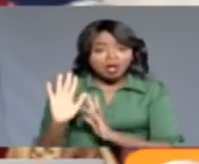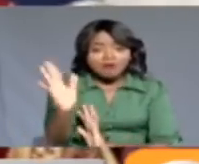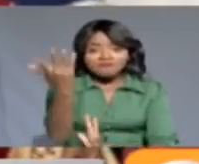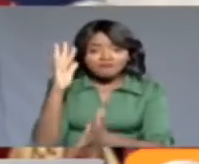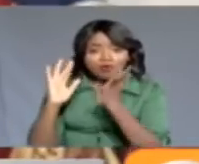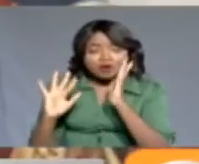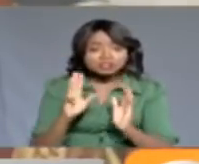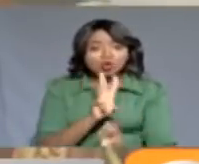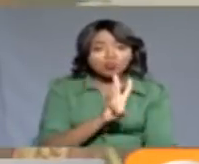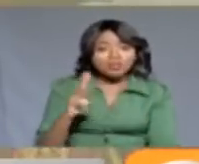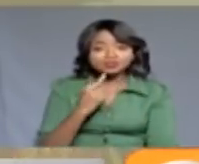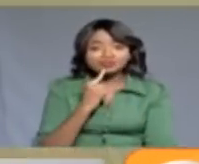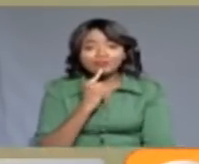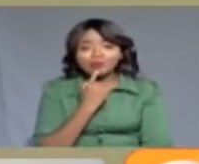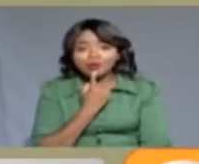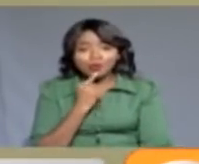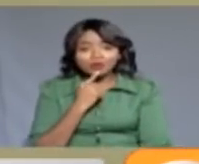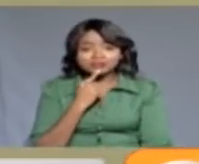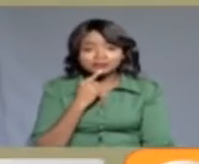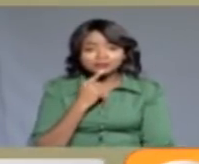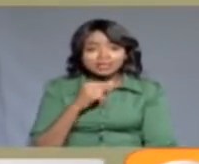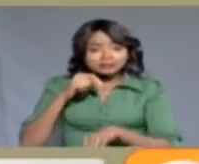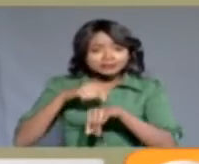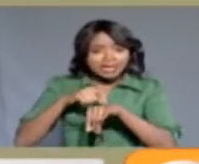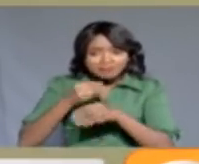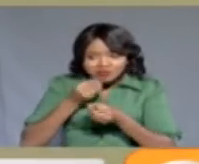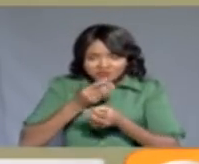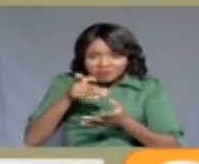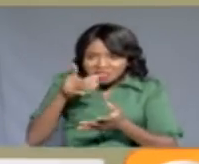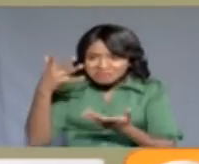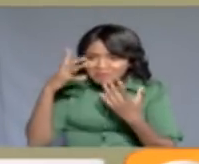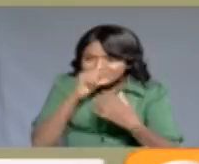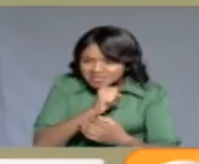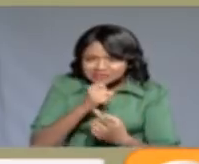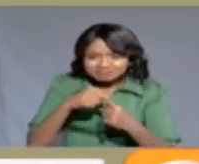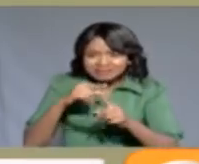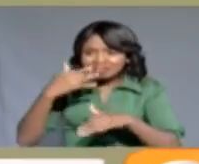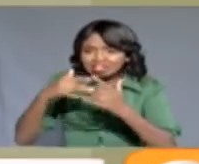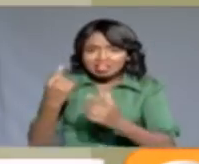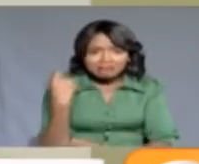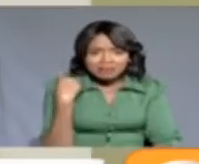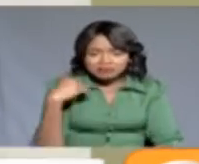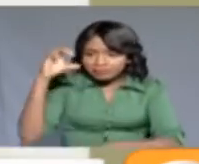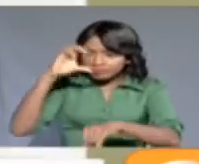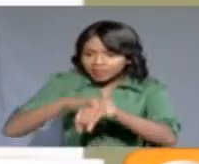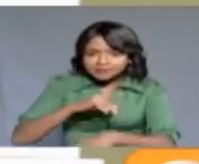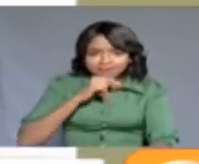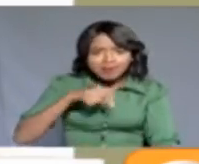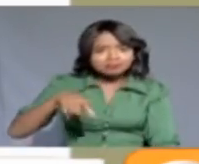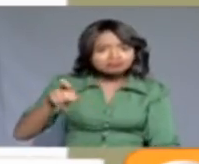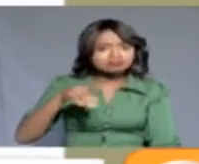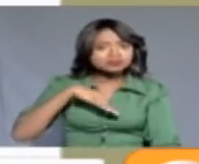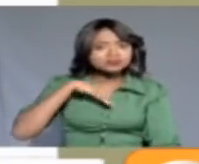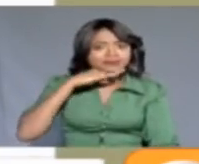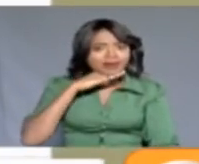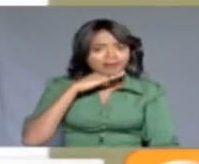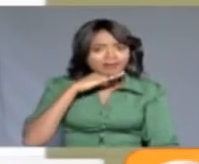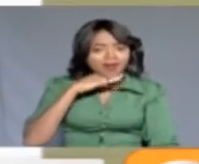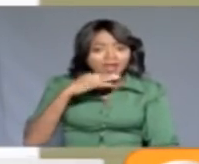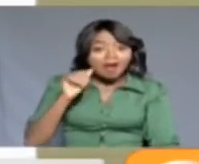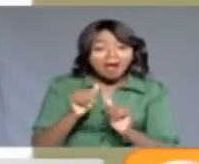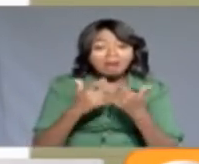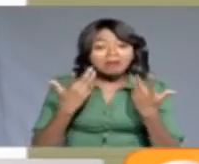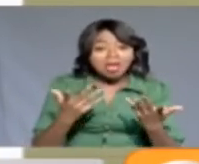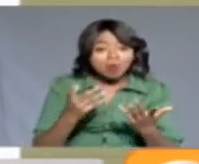Pokot County a day after he was reported missing. It was reported yesterday that the late Kiptire was allegedly picked from